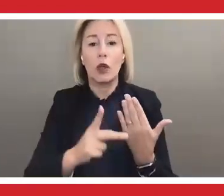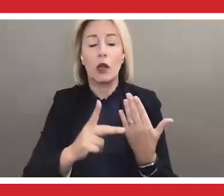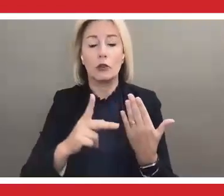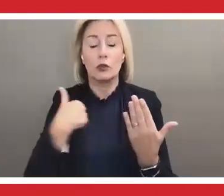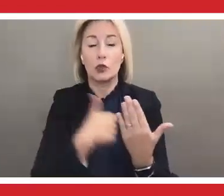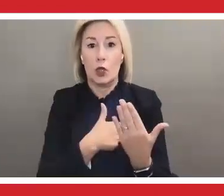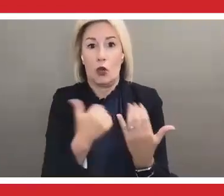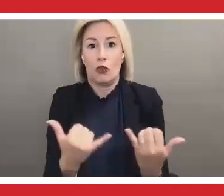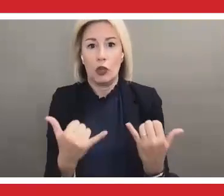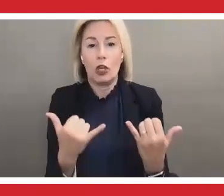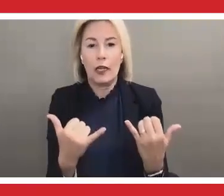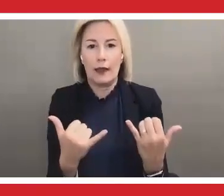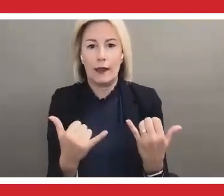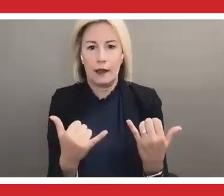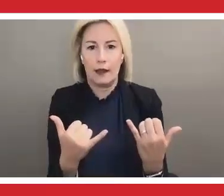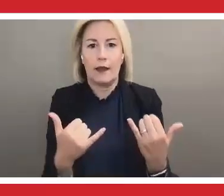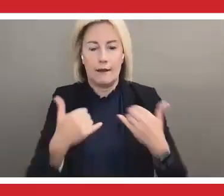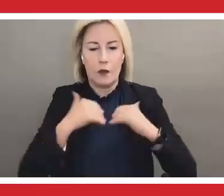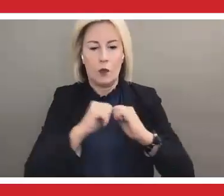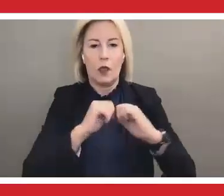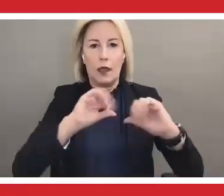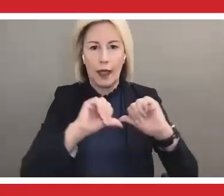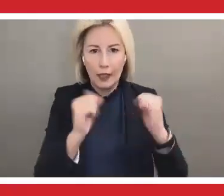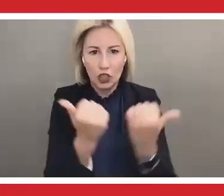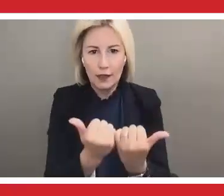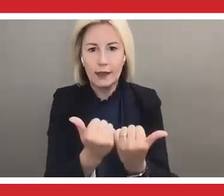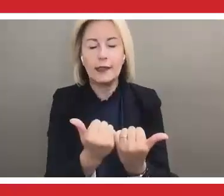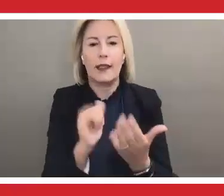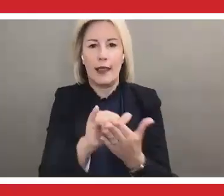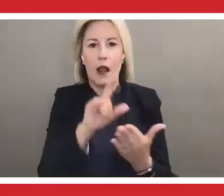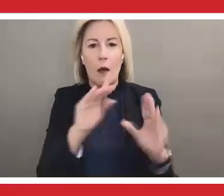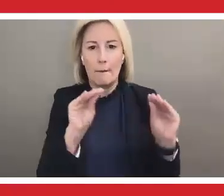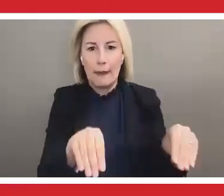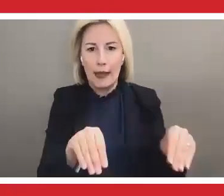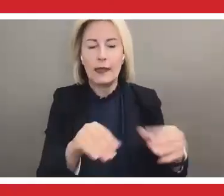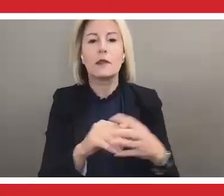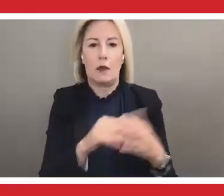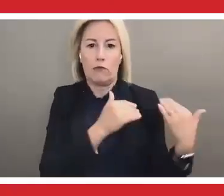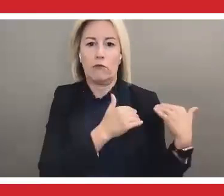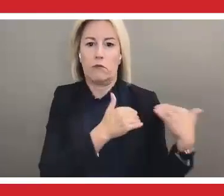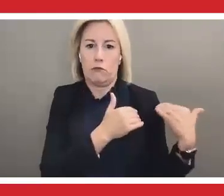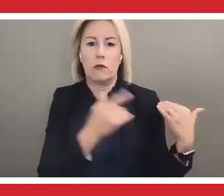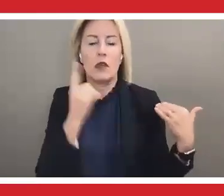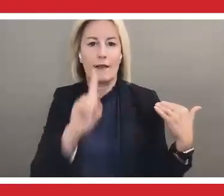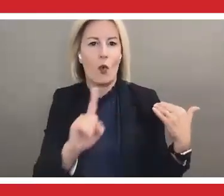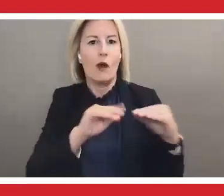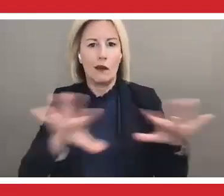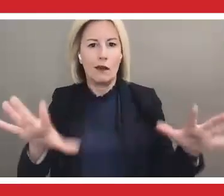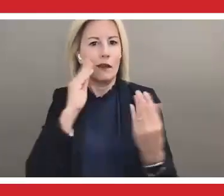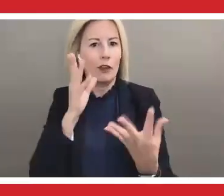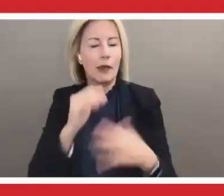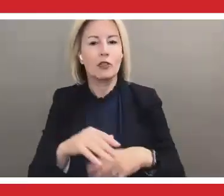indeed with agencies that are implementing, that are responsible for the digital transformation of governments in different